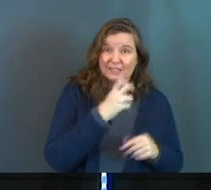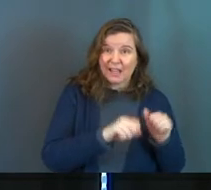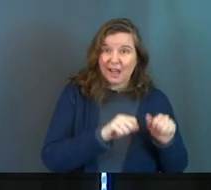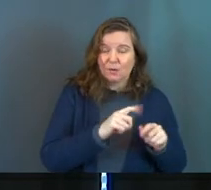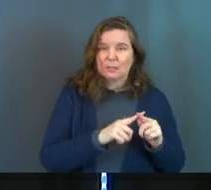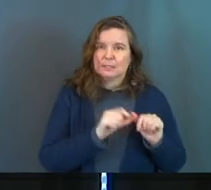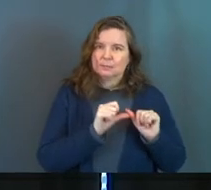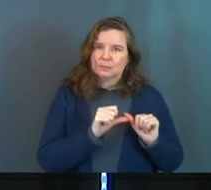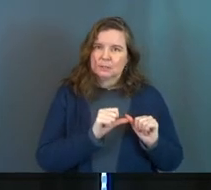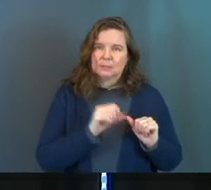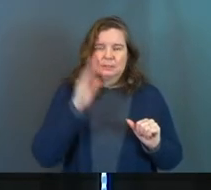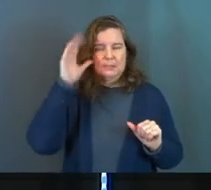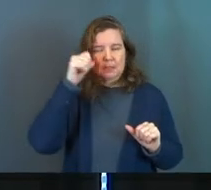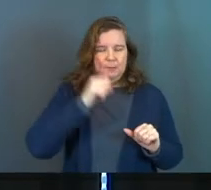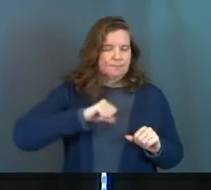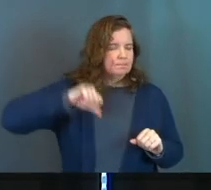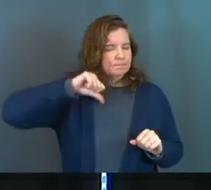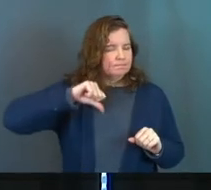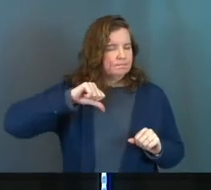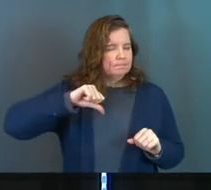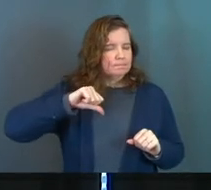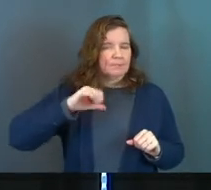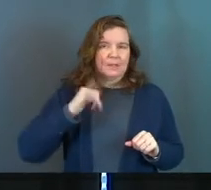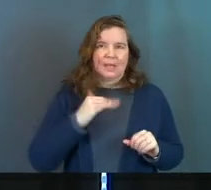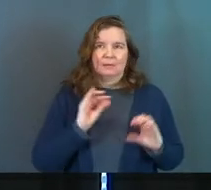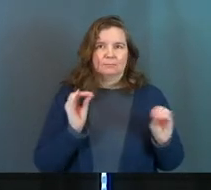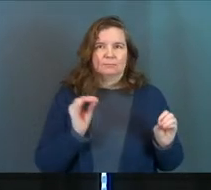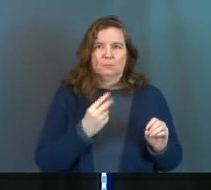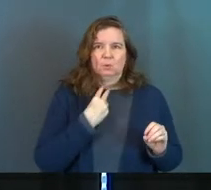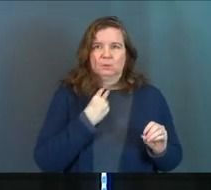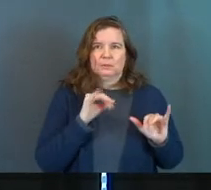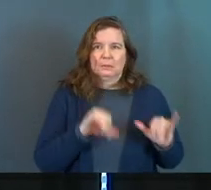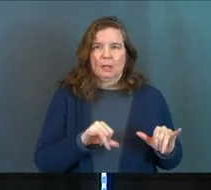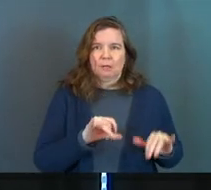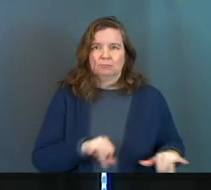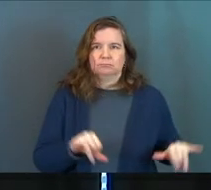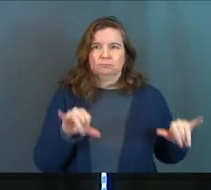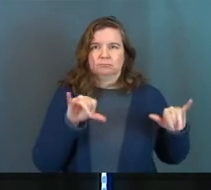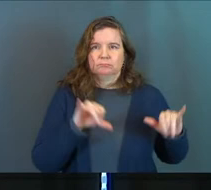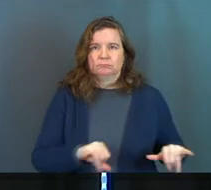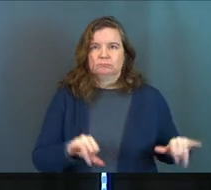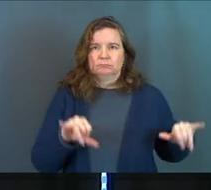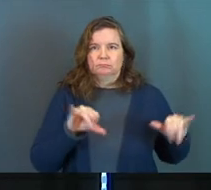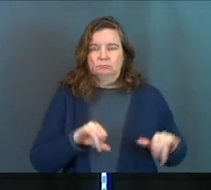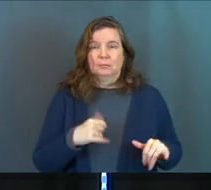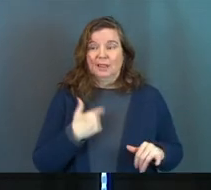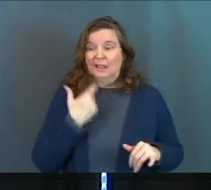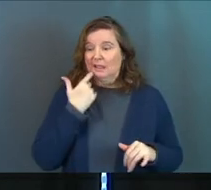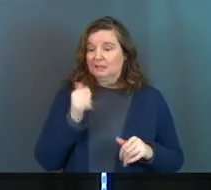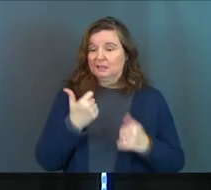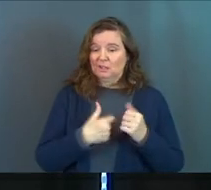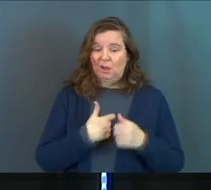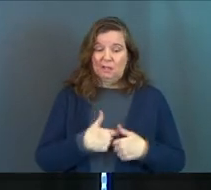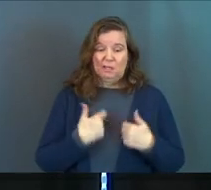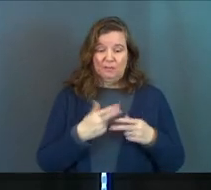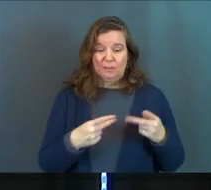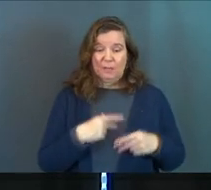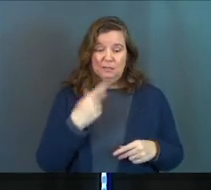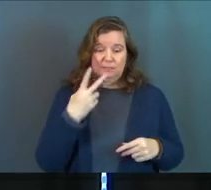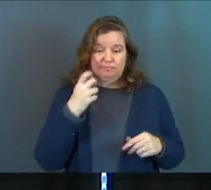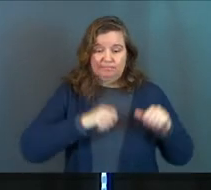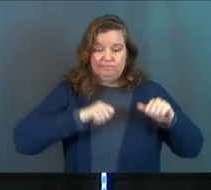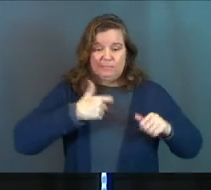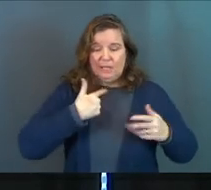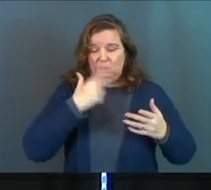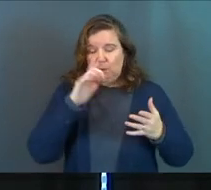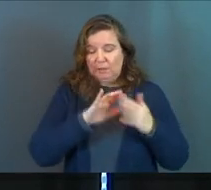is persistent, stubborn doubt that goes nowhere. It's just like, no, last 10 years, I just live in this place of doubt. I just